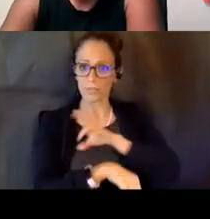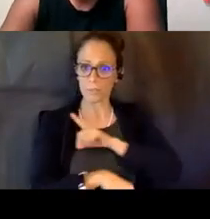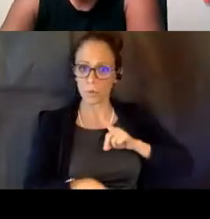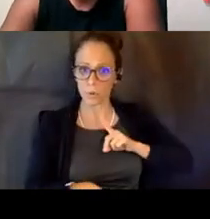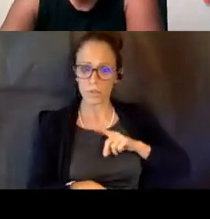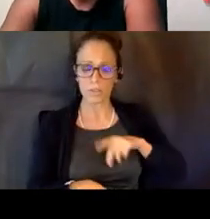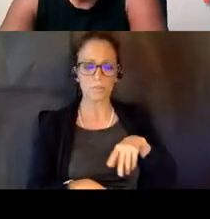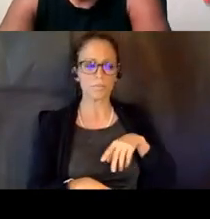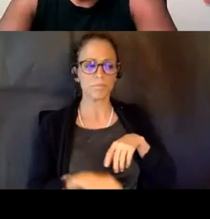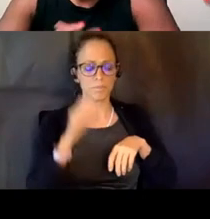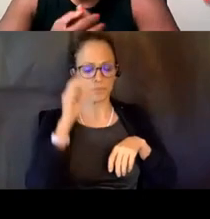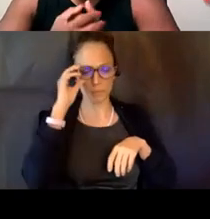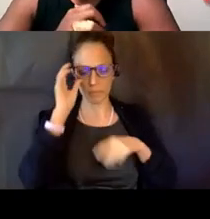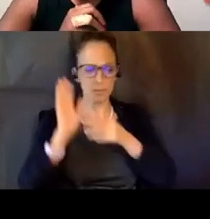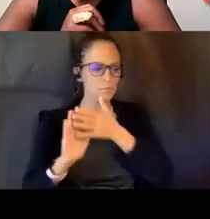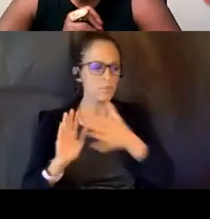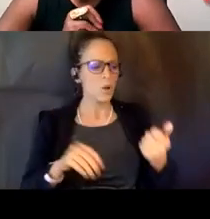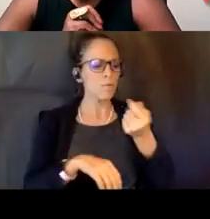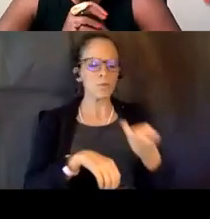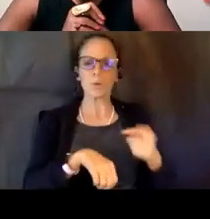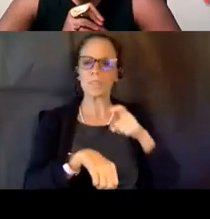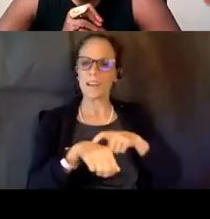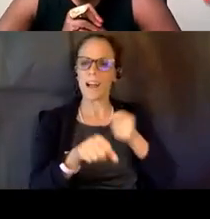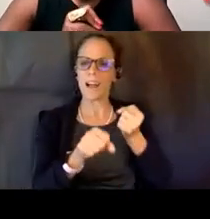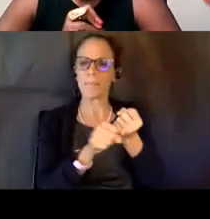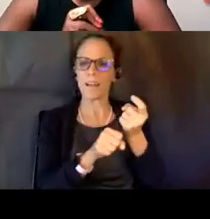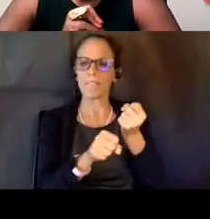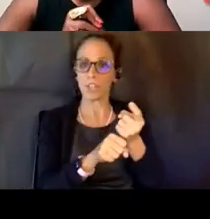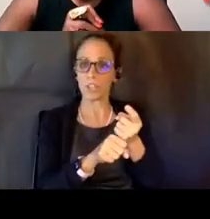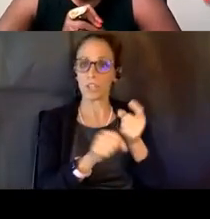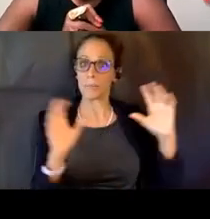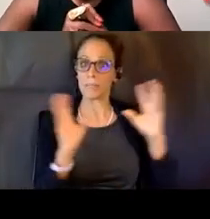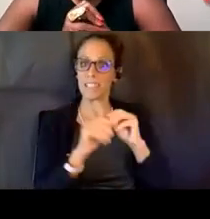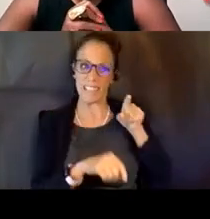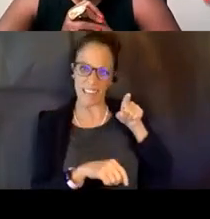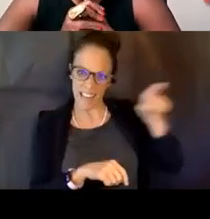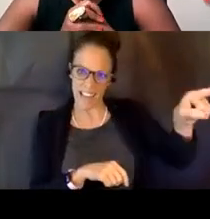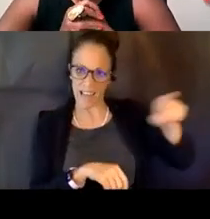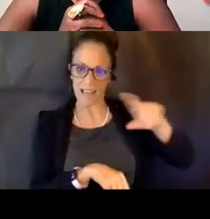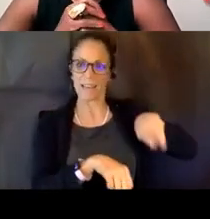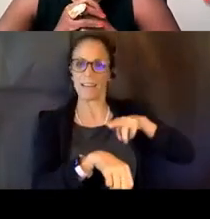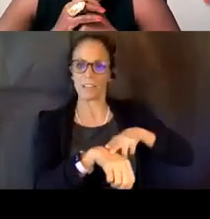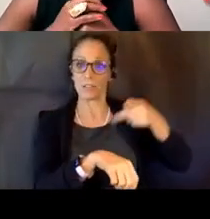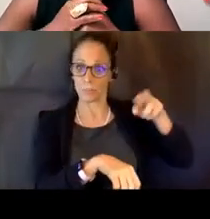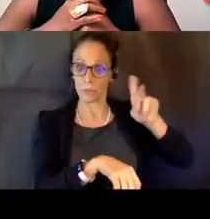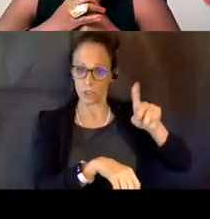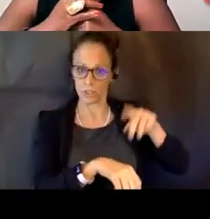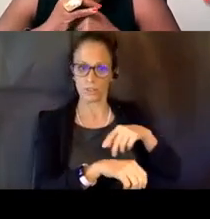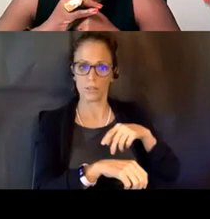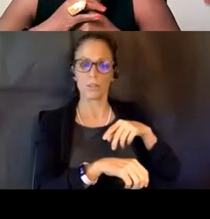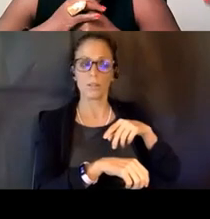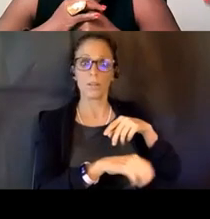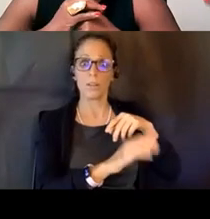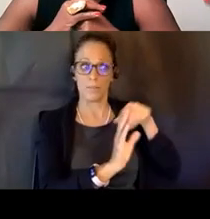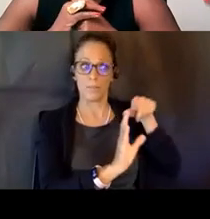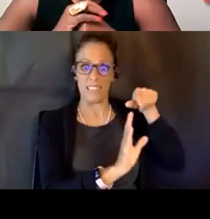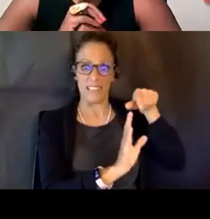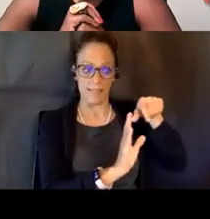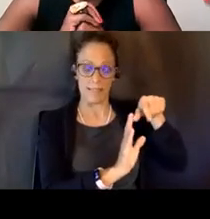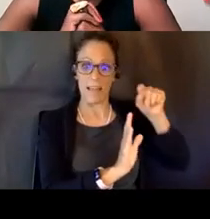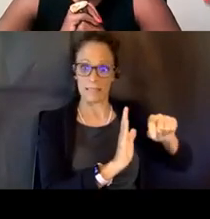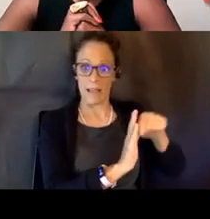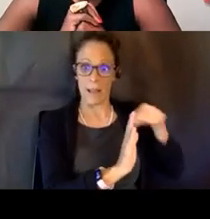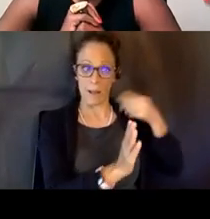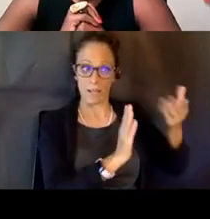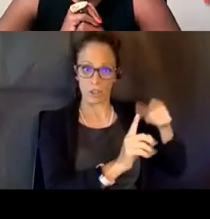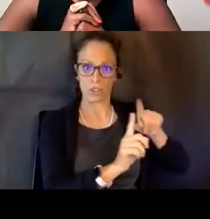times a year. We would always go to a national park. And I really haven't been, I've been to a few national parks before that. But, you know, I was usually more comfortable going